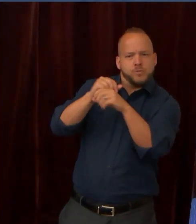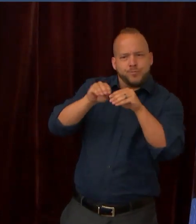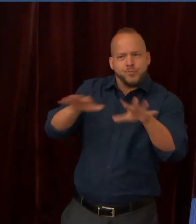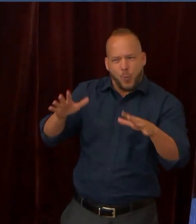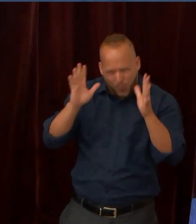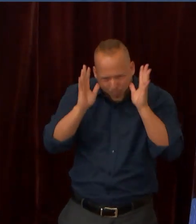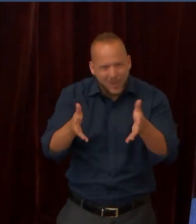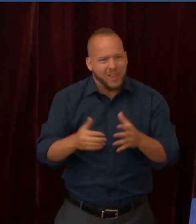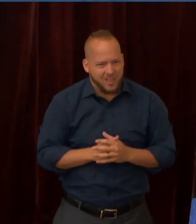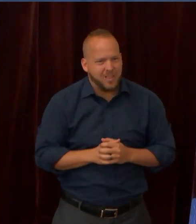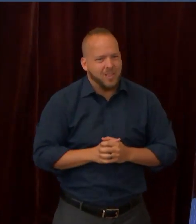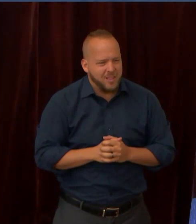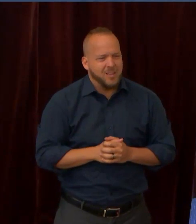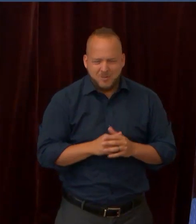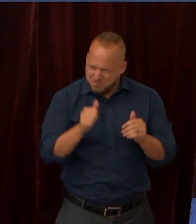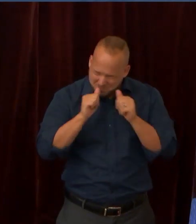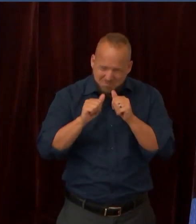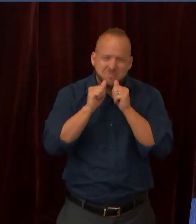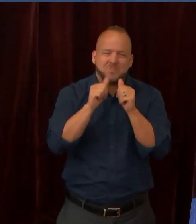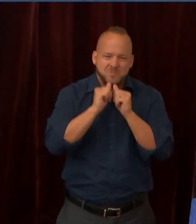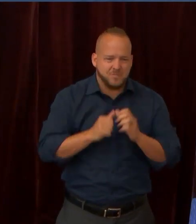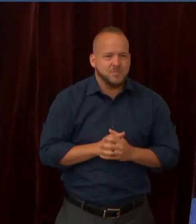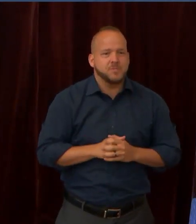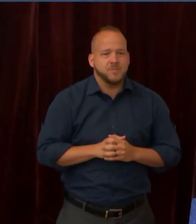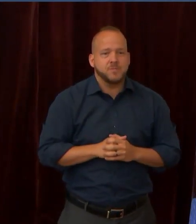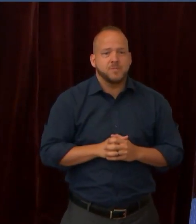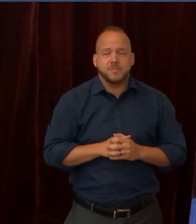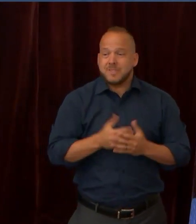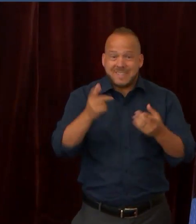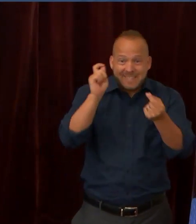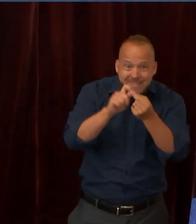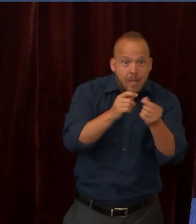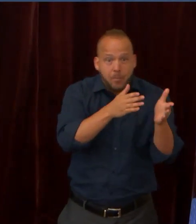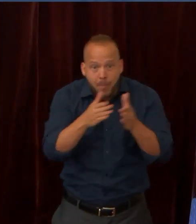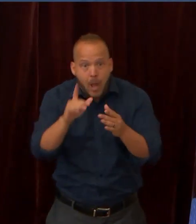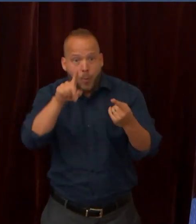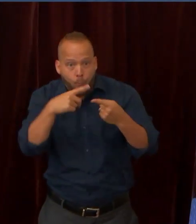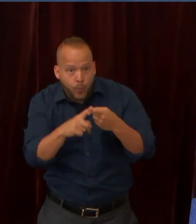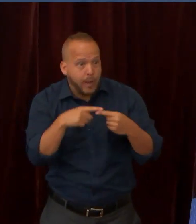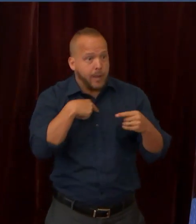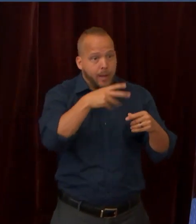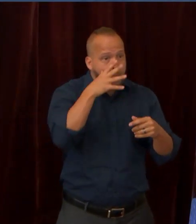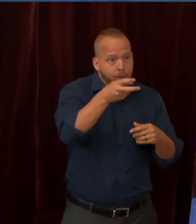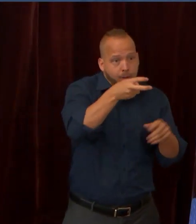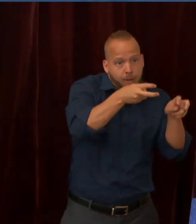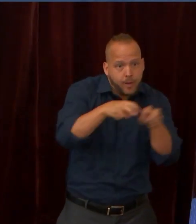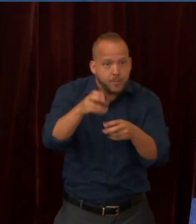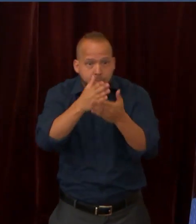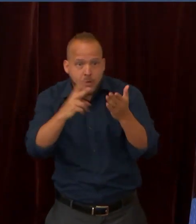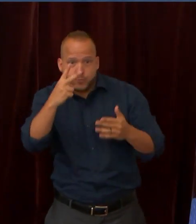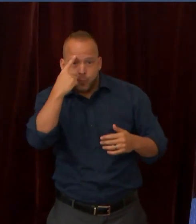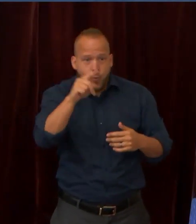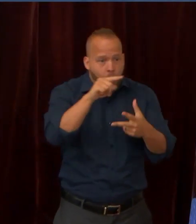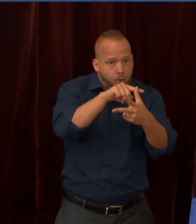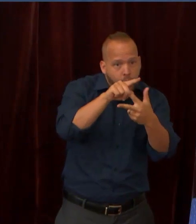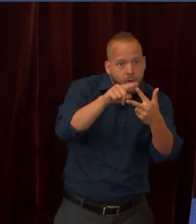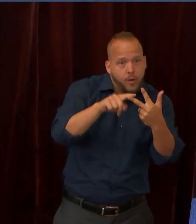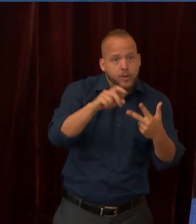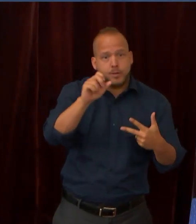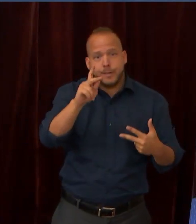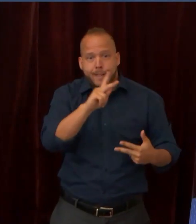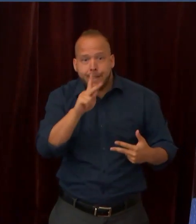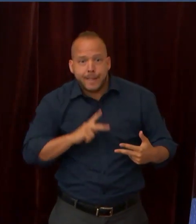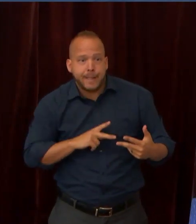plans are, but we're still developing them to share with you for the remaining counties. Next question comes from Denver